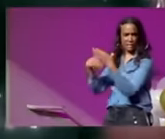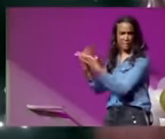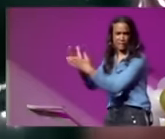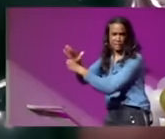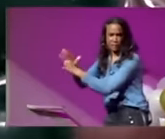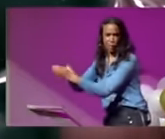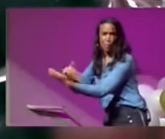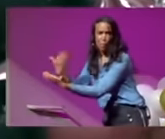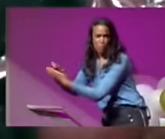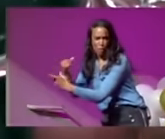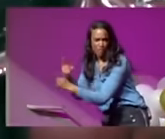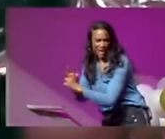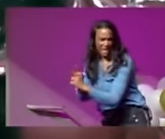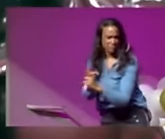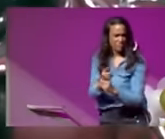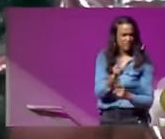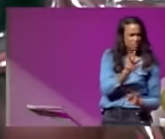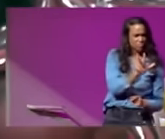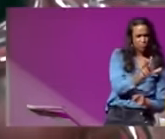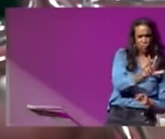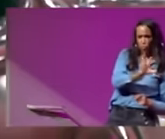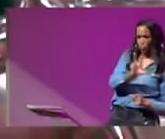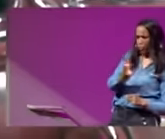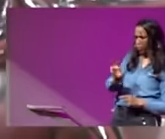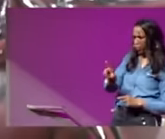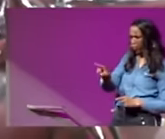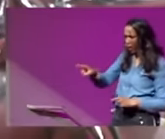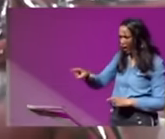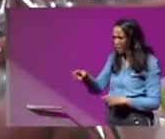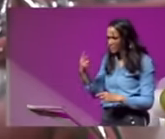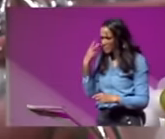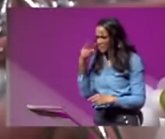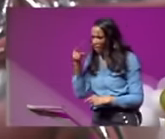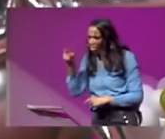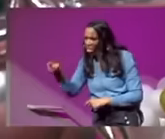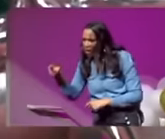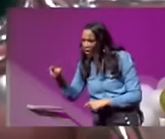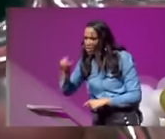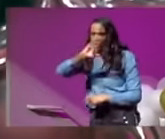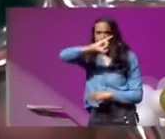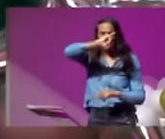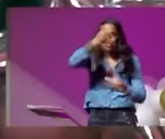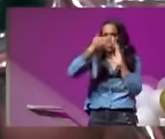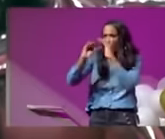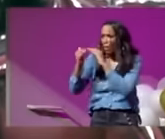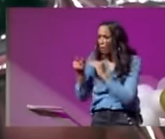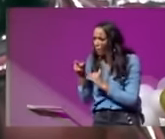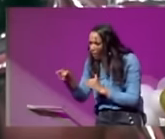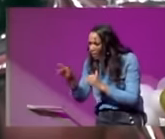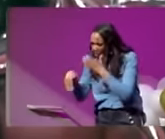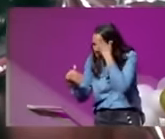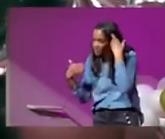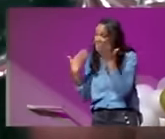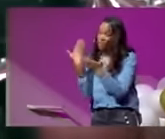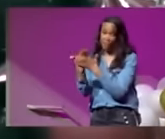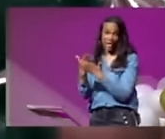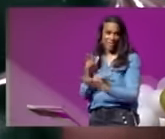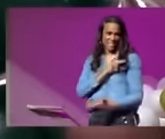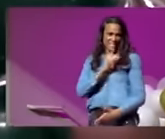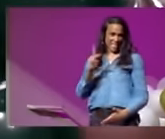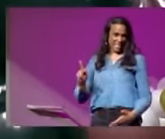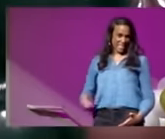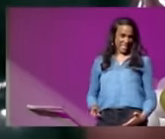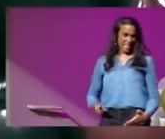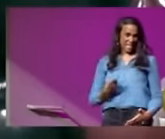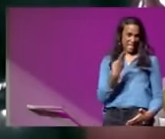star, it leads them to the capital of Jerusalem, and there in Jerusalem, Herod finds out